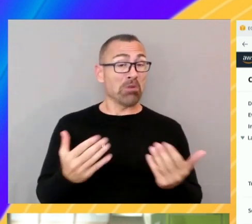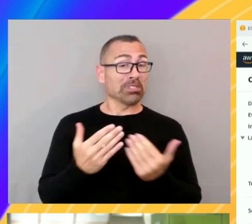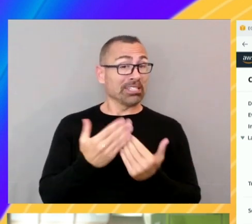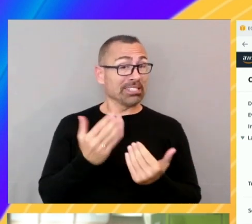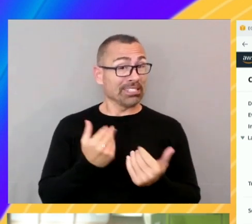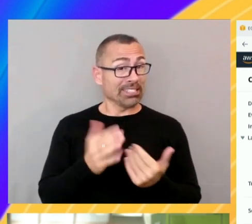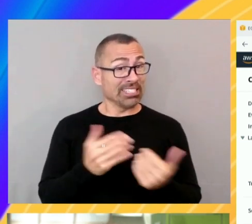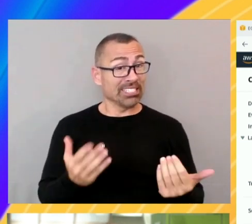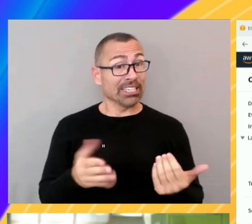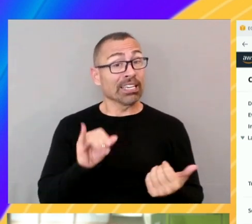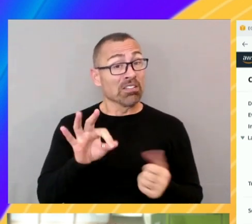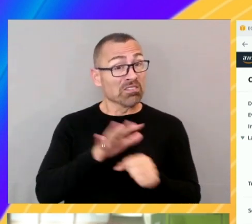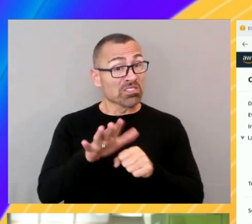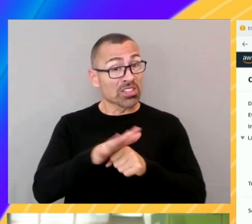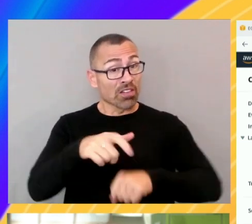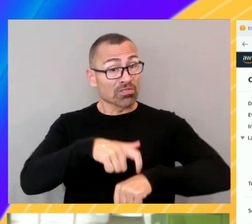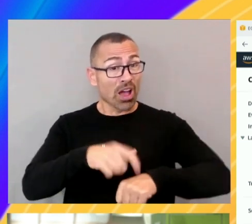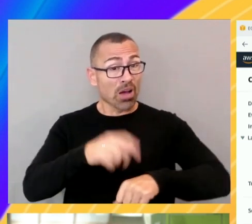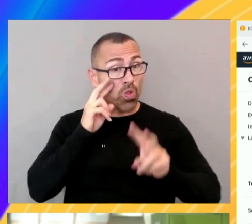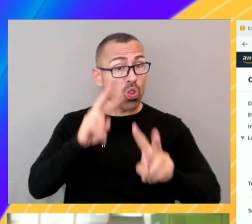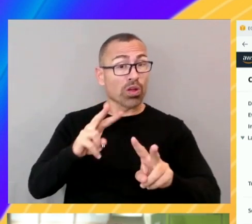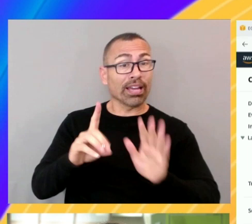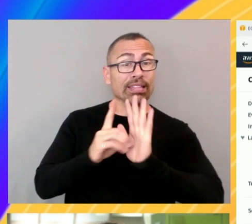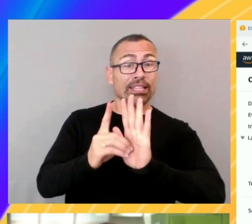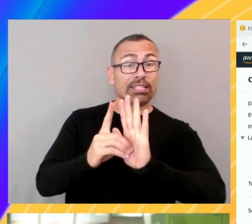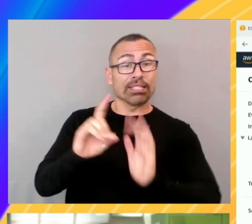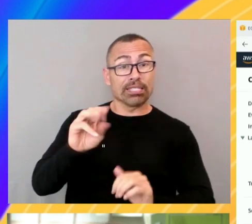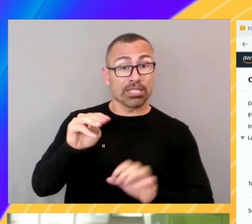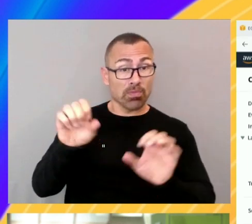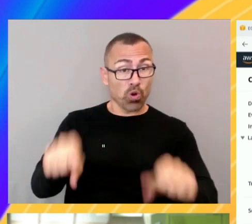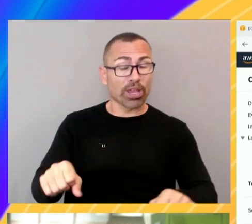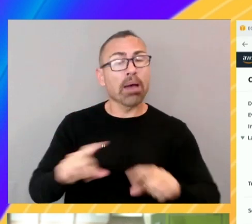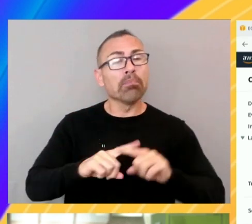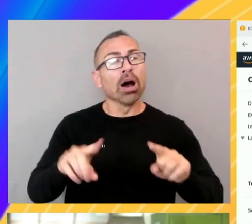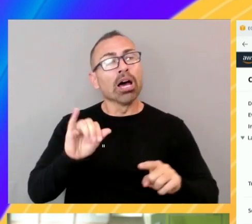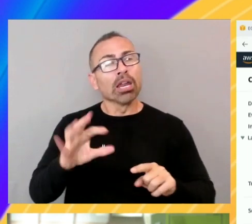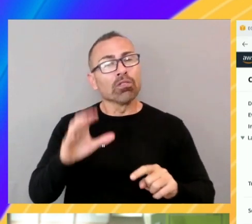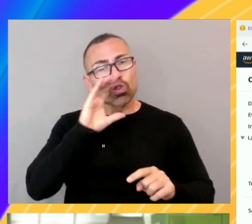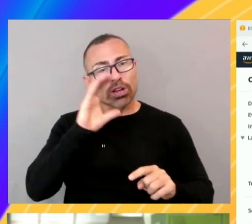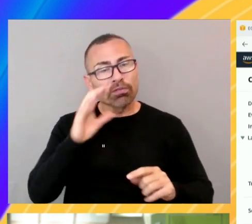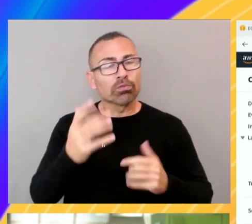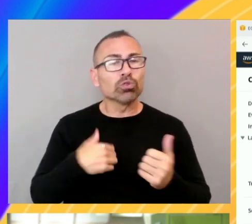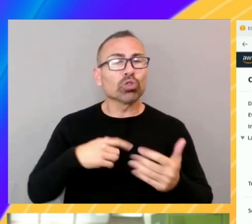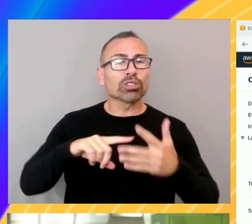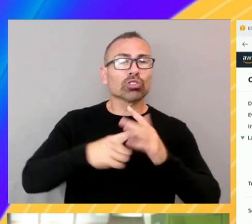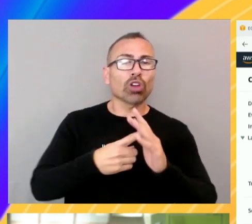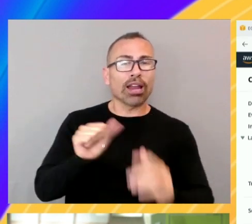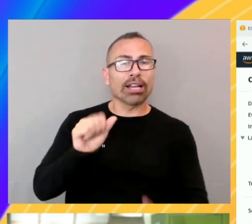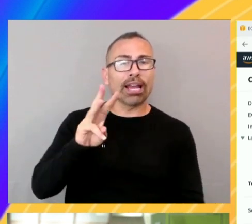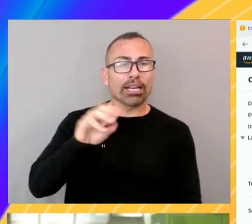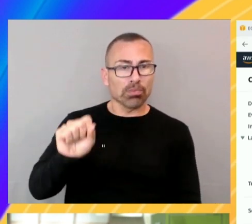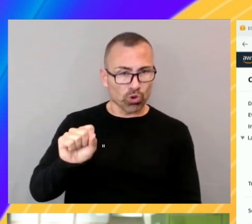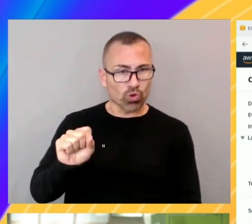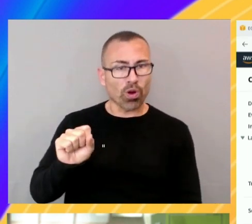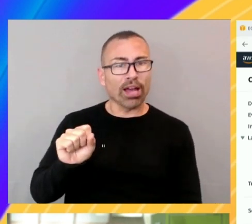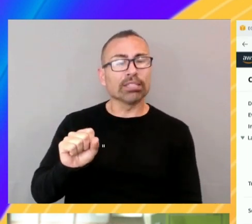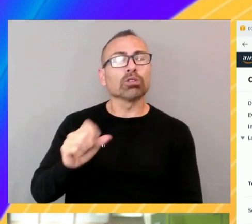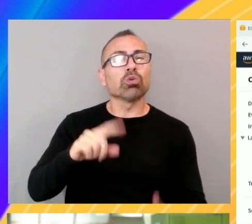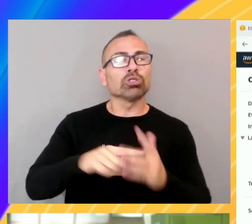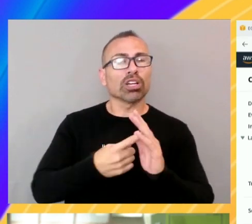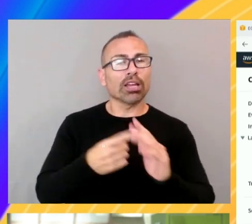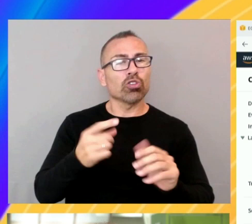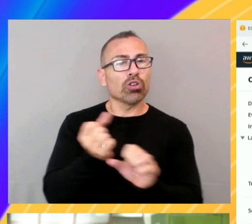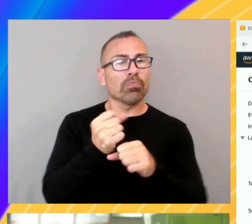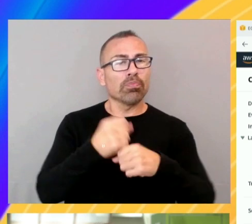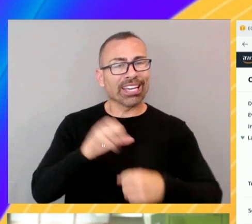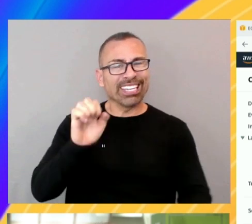But specifically, if you're looking for AWS activities, start there. It'll take you 5 minutes to create an EDS, and very quickly you can see the